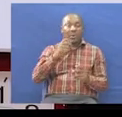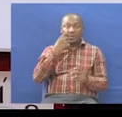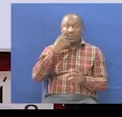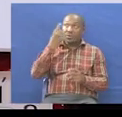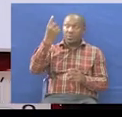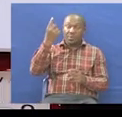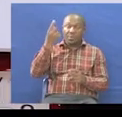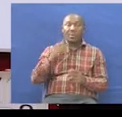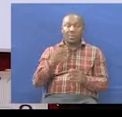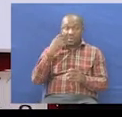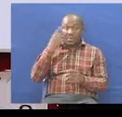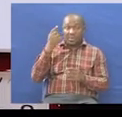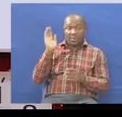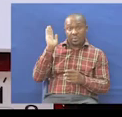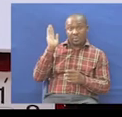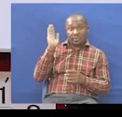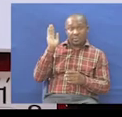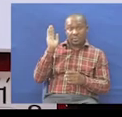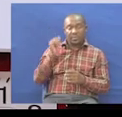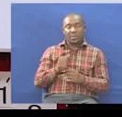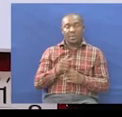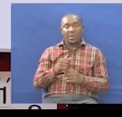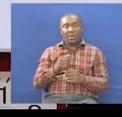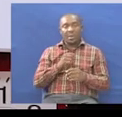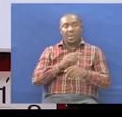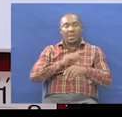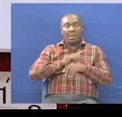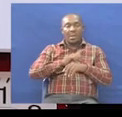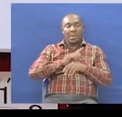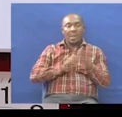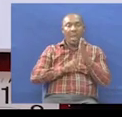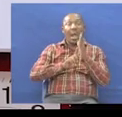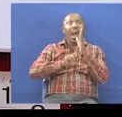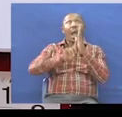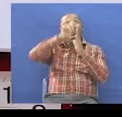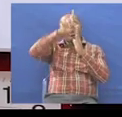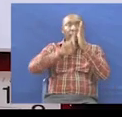have to look at is, look at the long arrow, where is it? And look at the hour